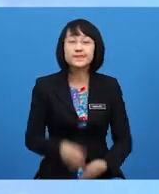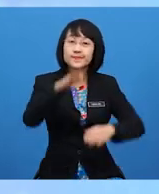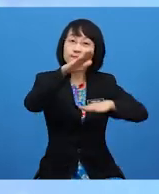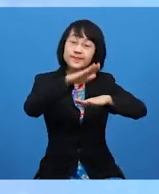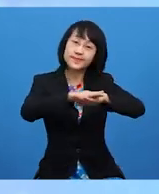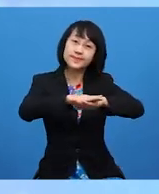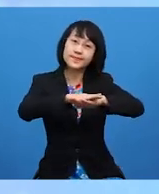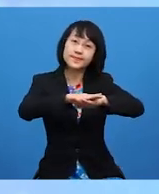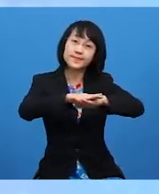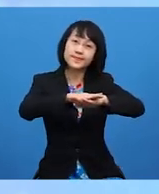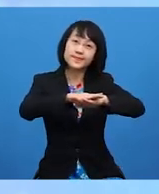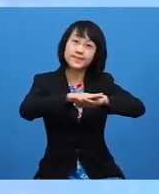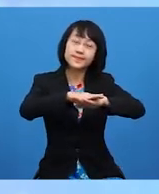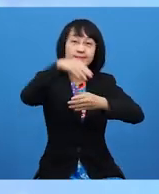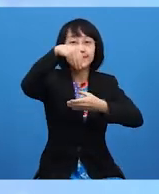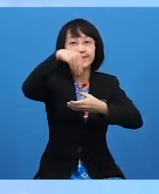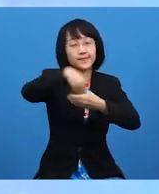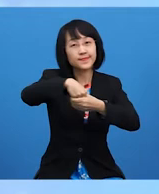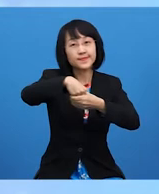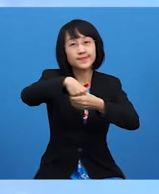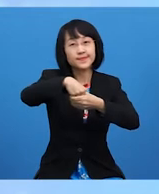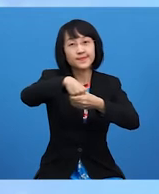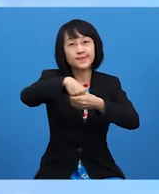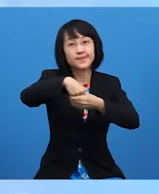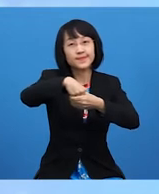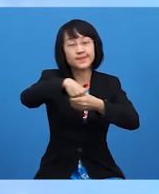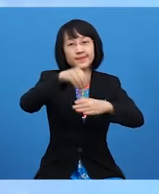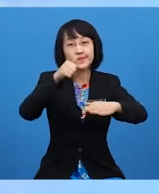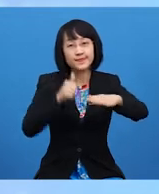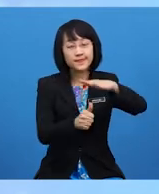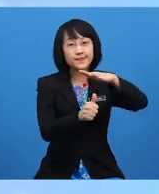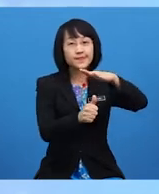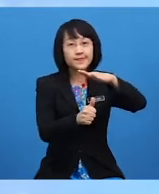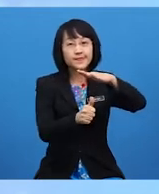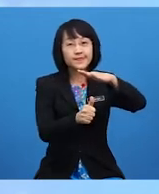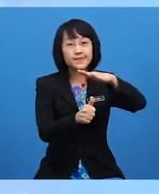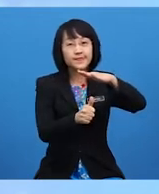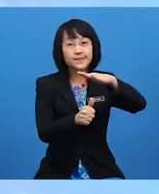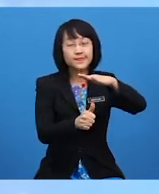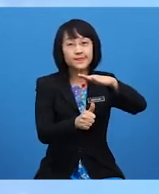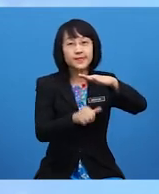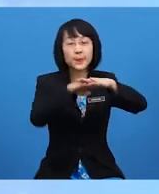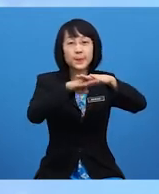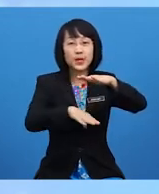on, in, under, below,